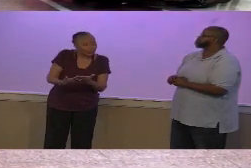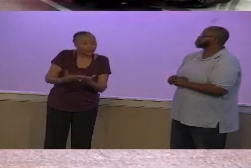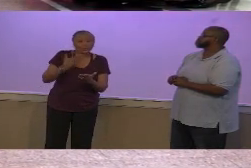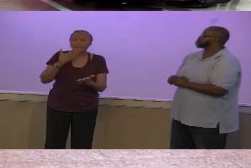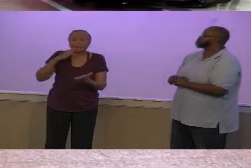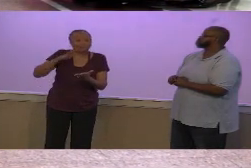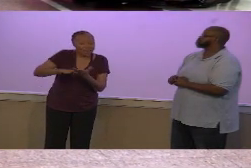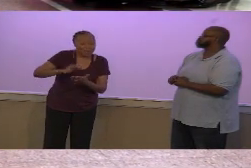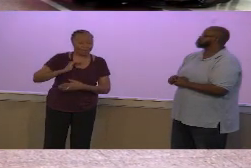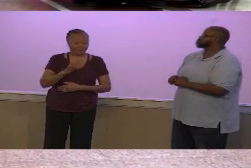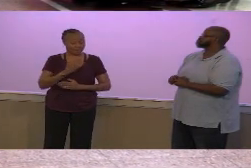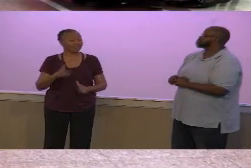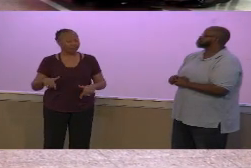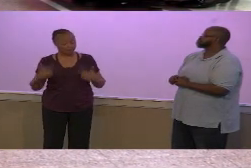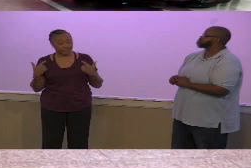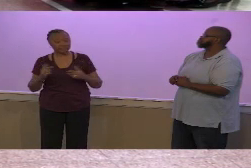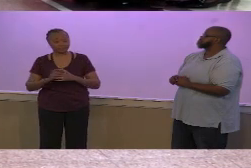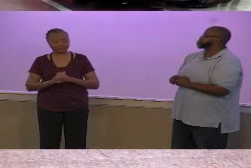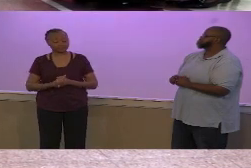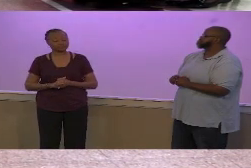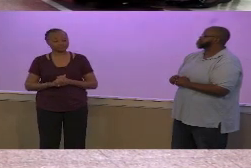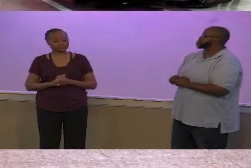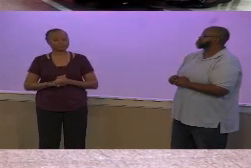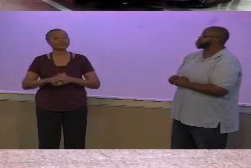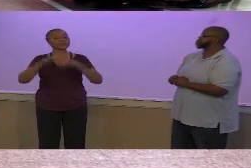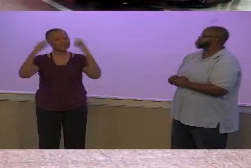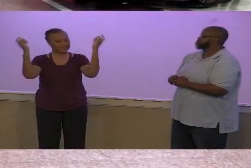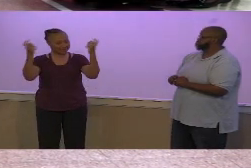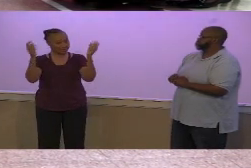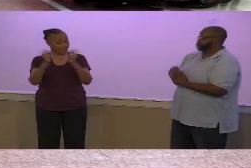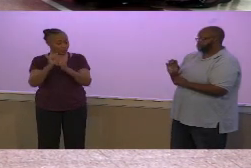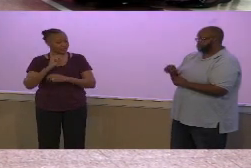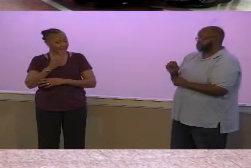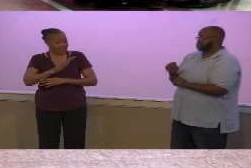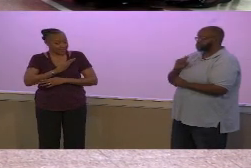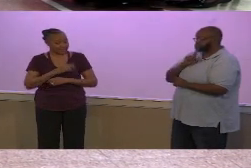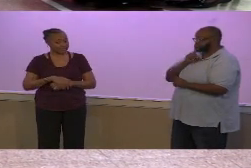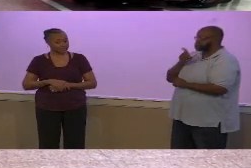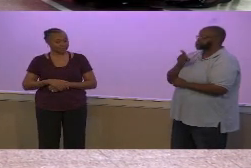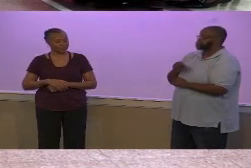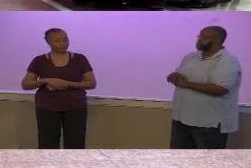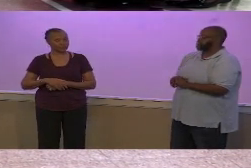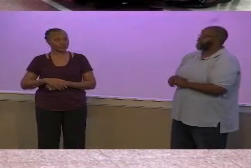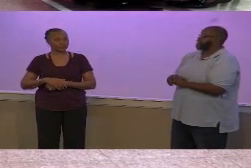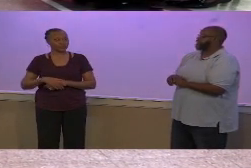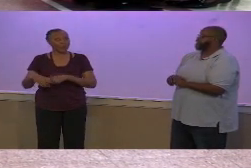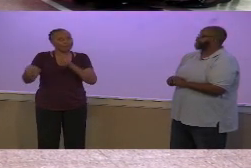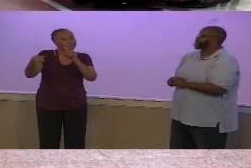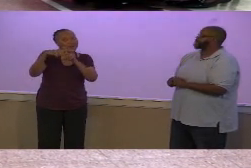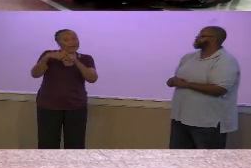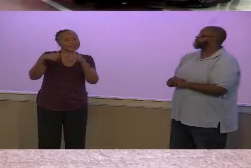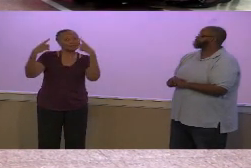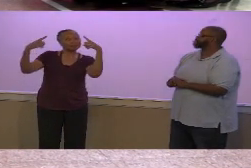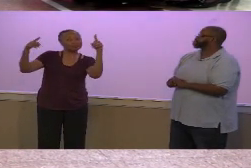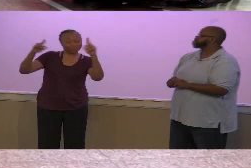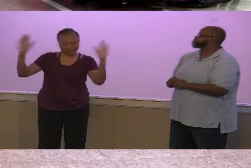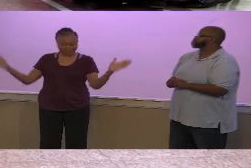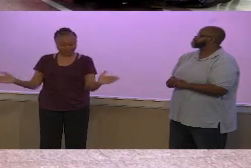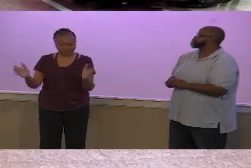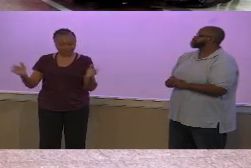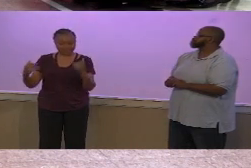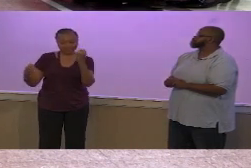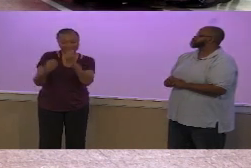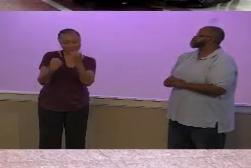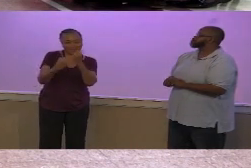low times in our lives. He's celebrated with us during our achievements, and he has encouraged and